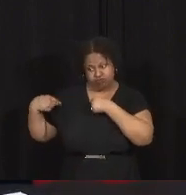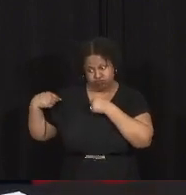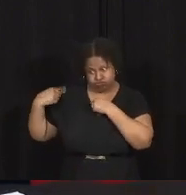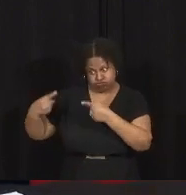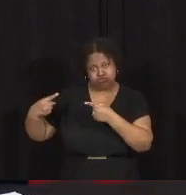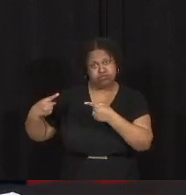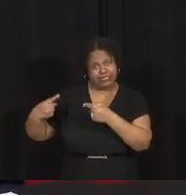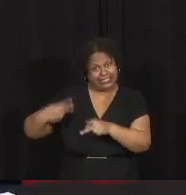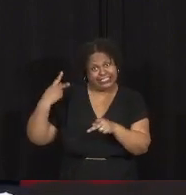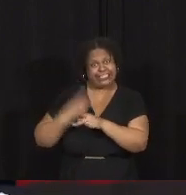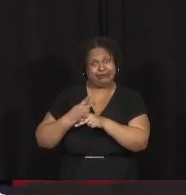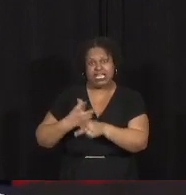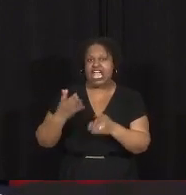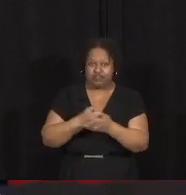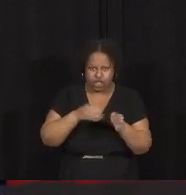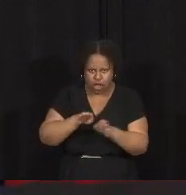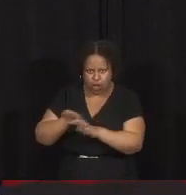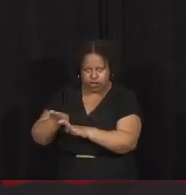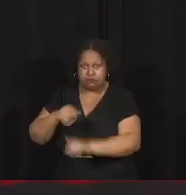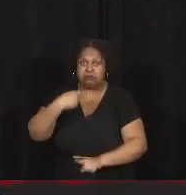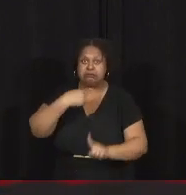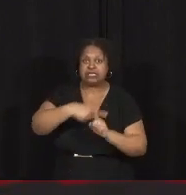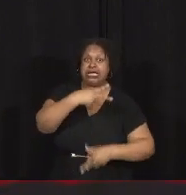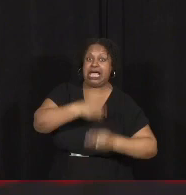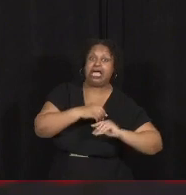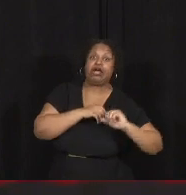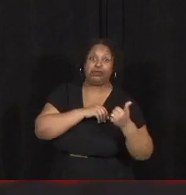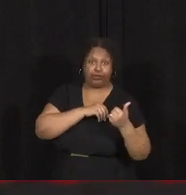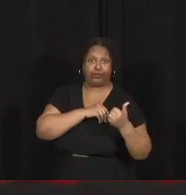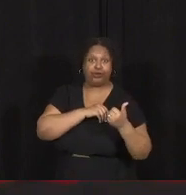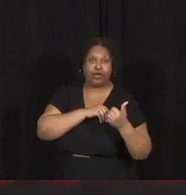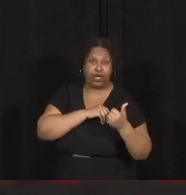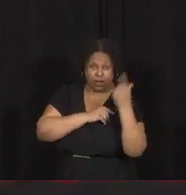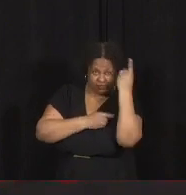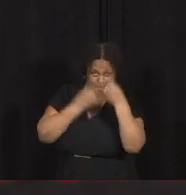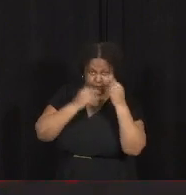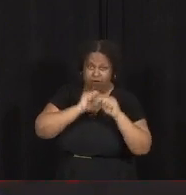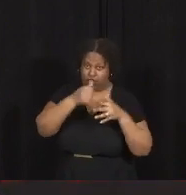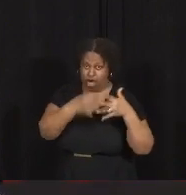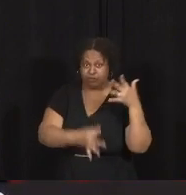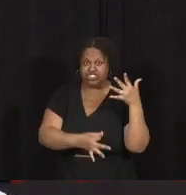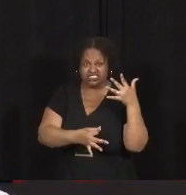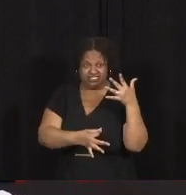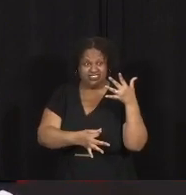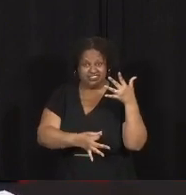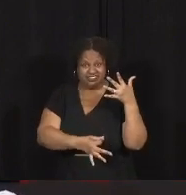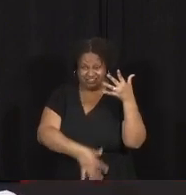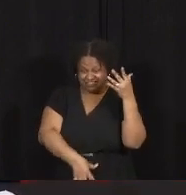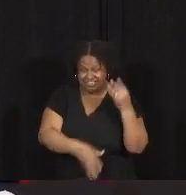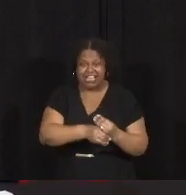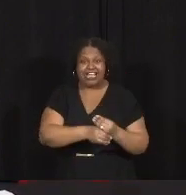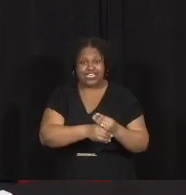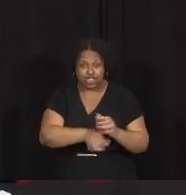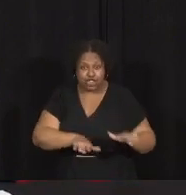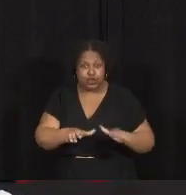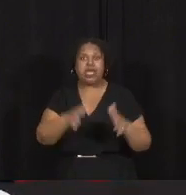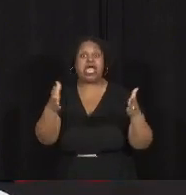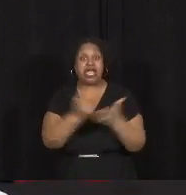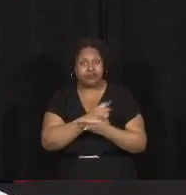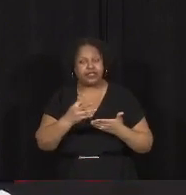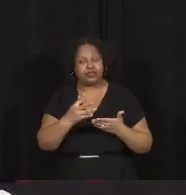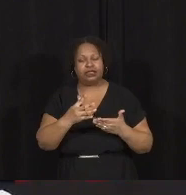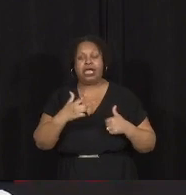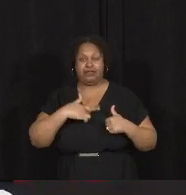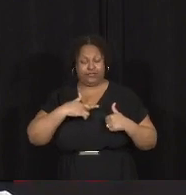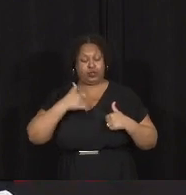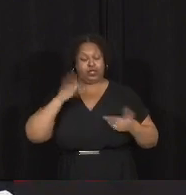other measures which are being considered put in place, that I think we could reduce the death toll